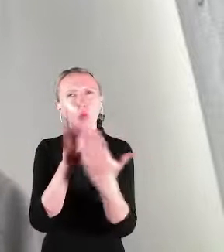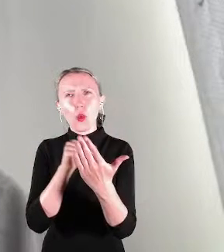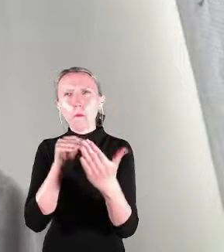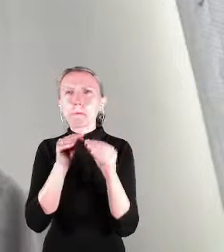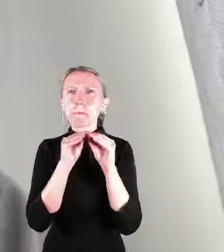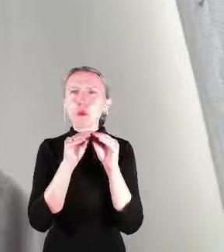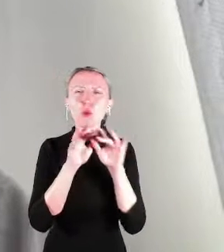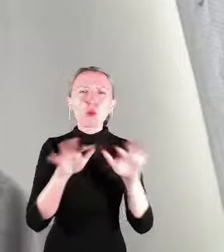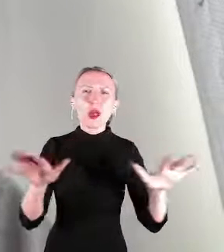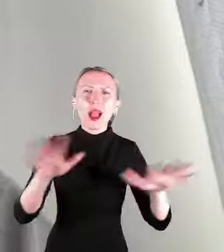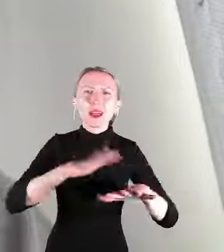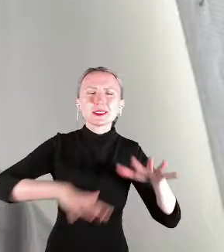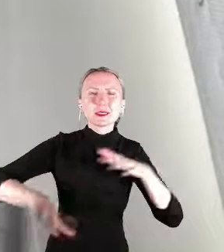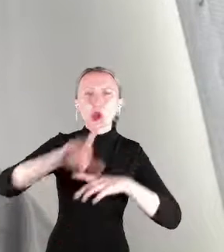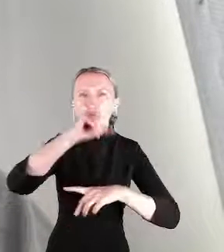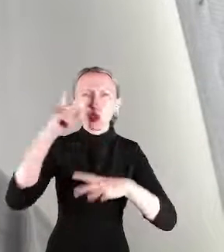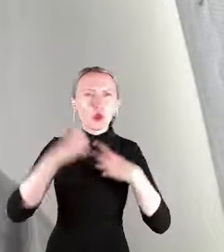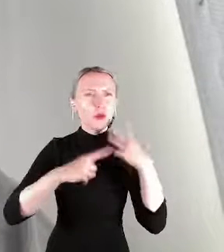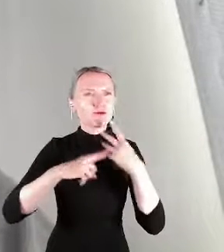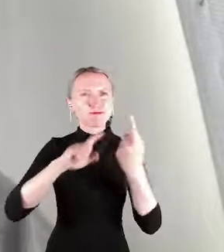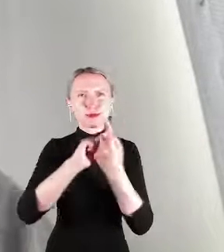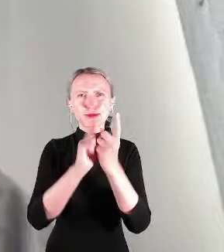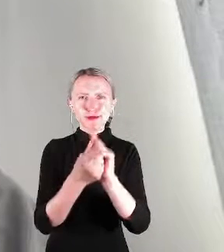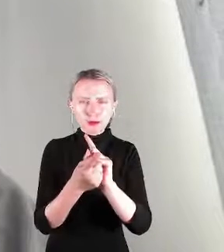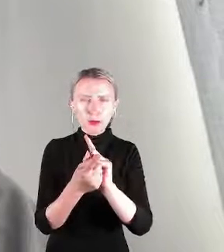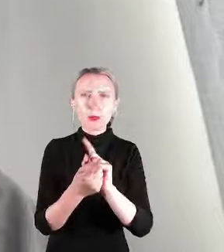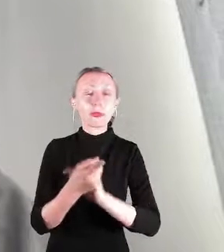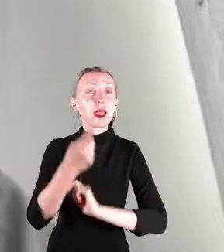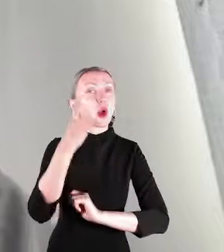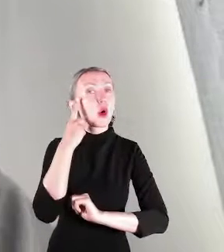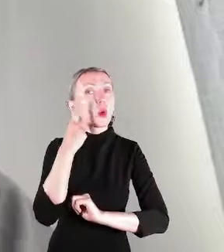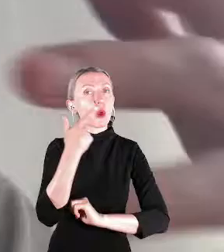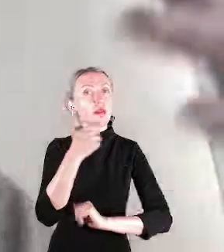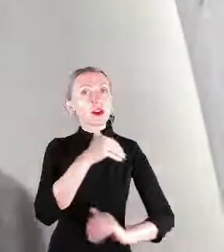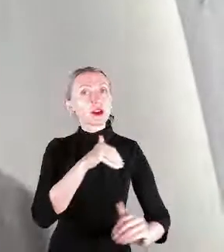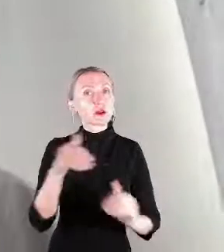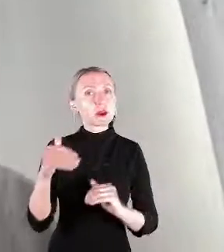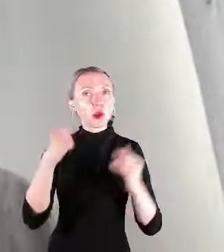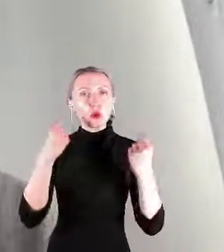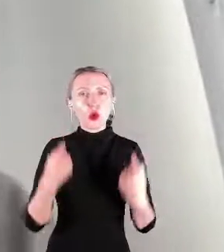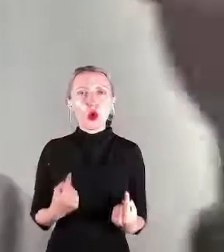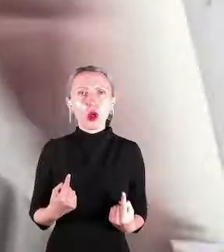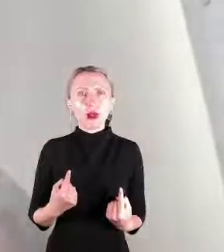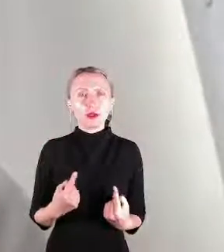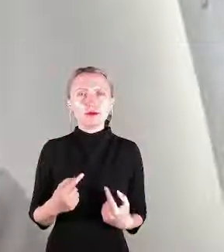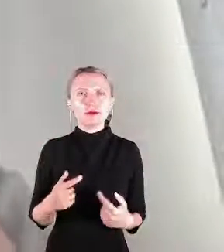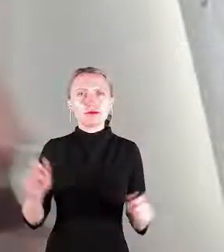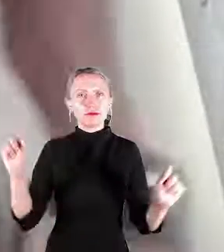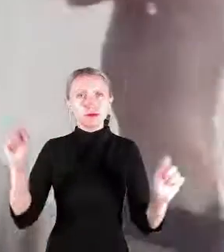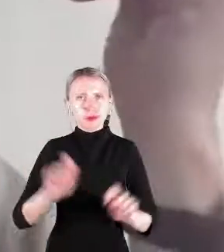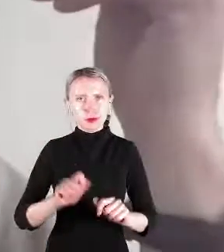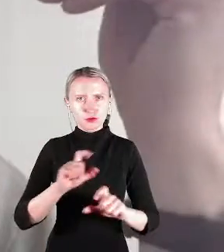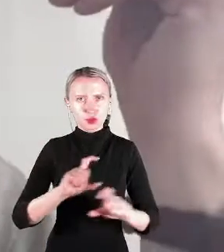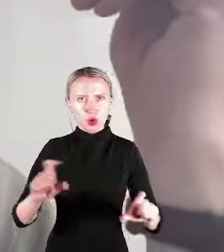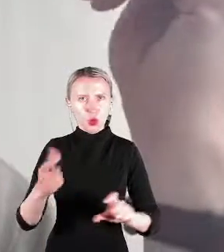million in just 10 years or something, and people come from all over the world. But